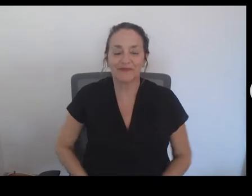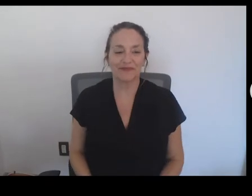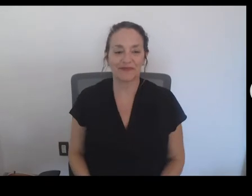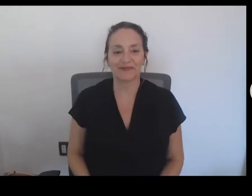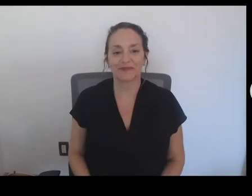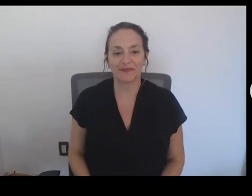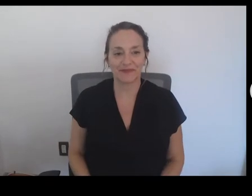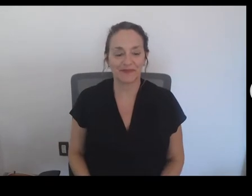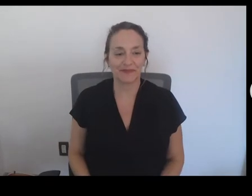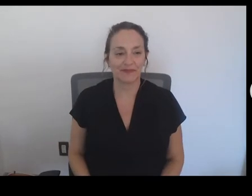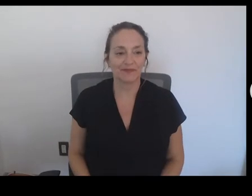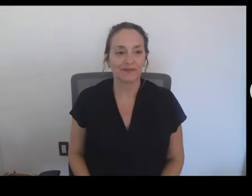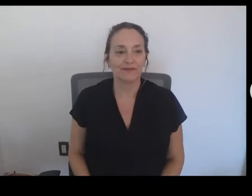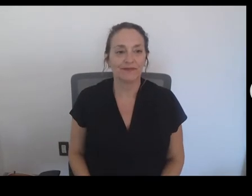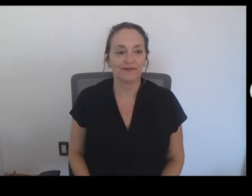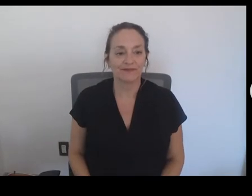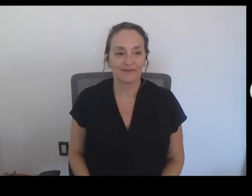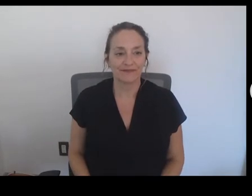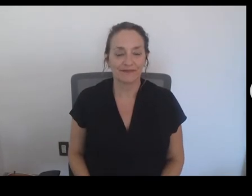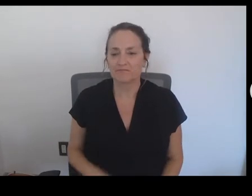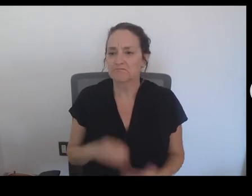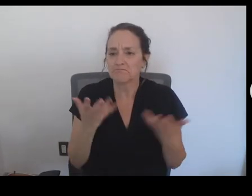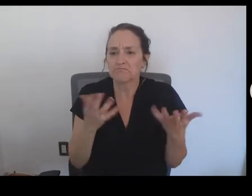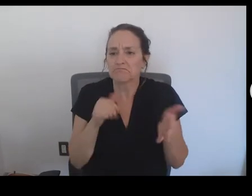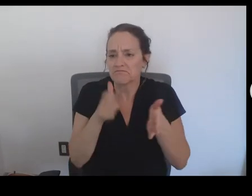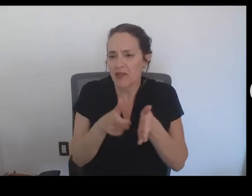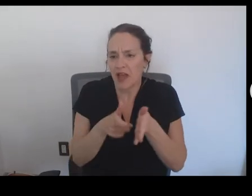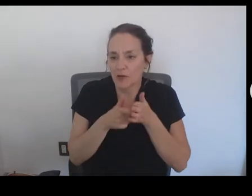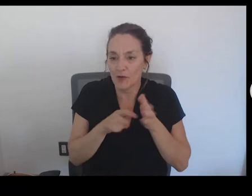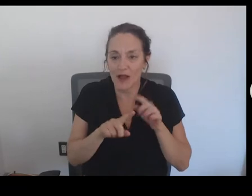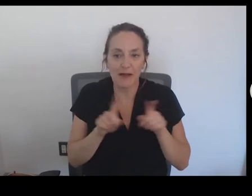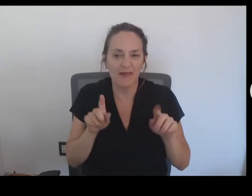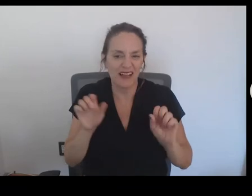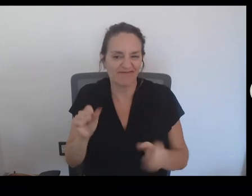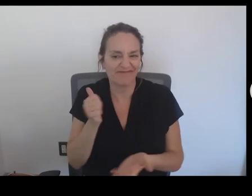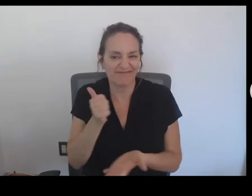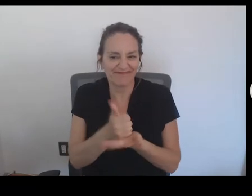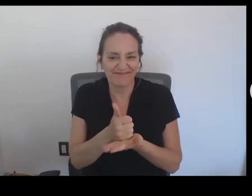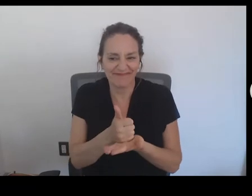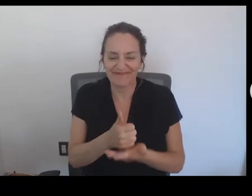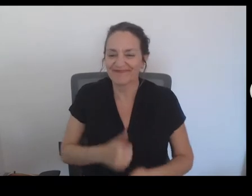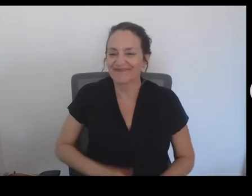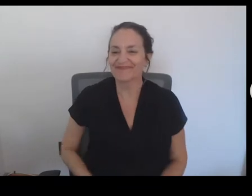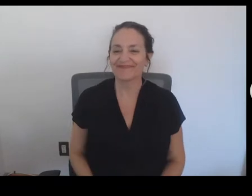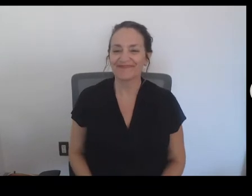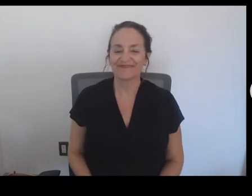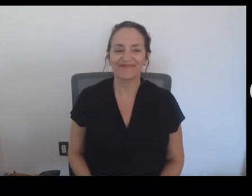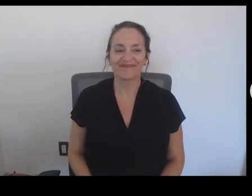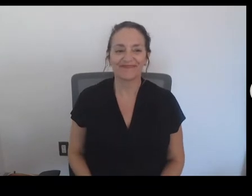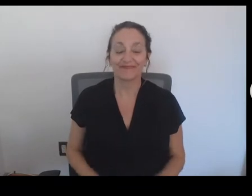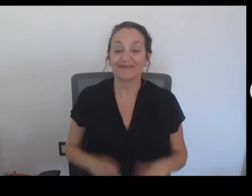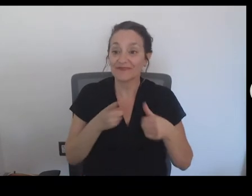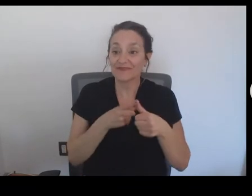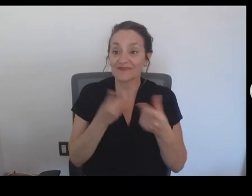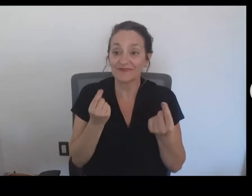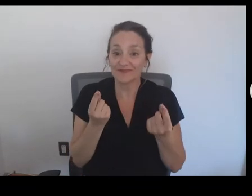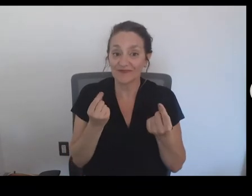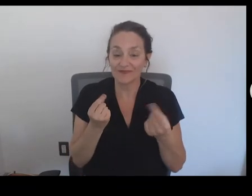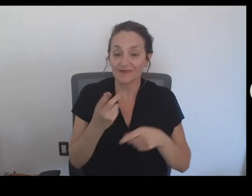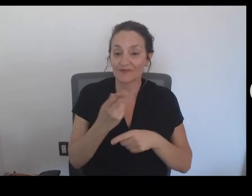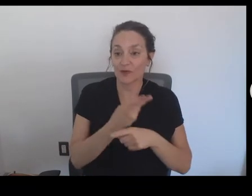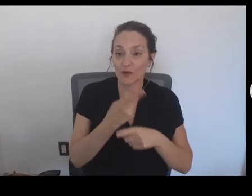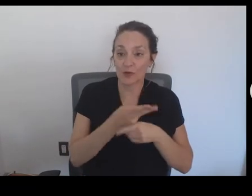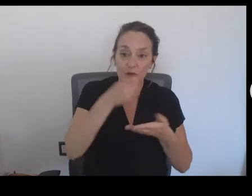help. But you don't have to have that. So, first we're gonna do is take a sharp pencil or a